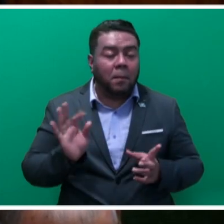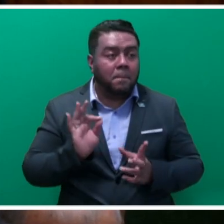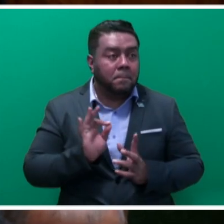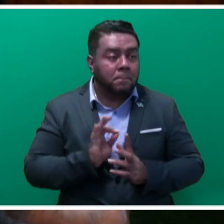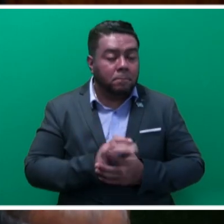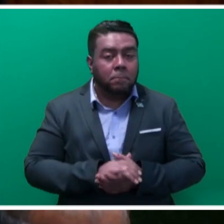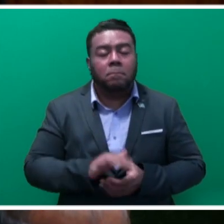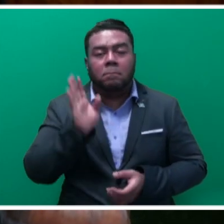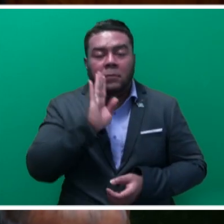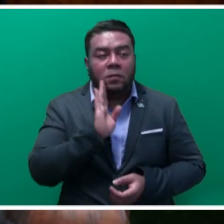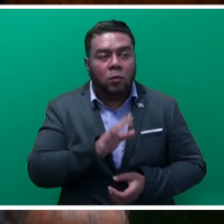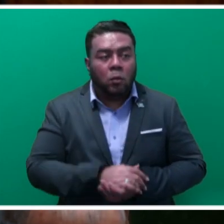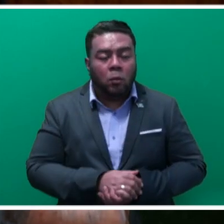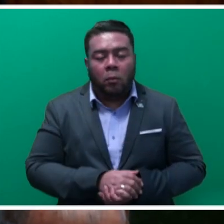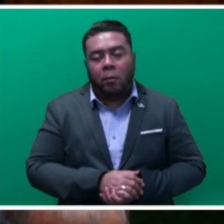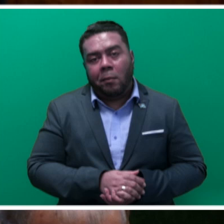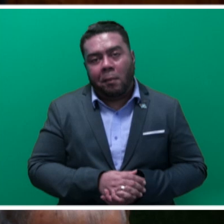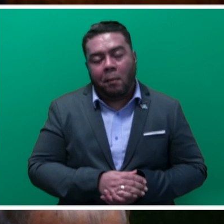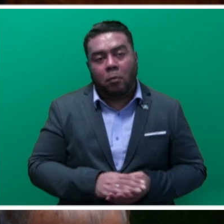before export to the US market.